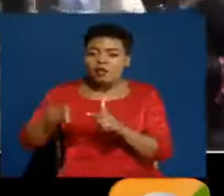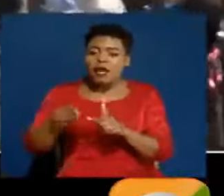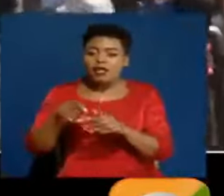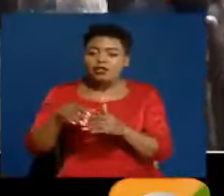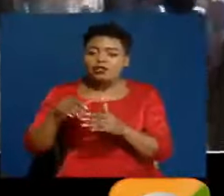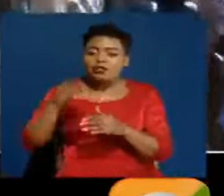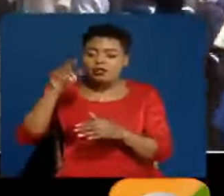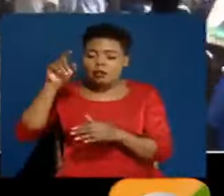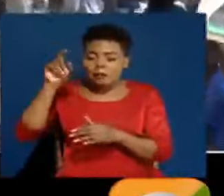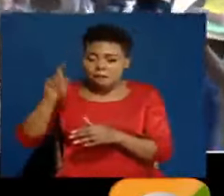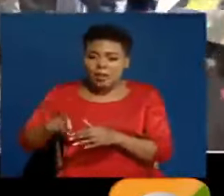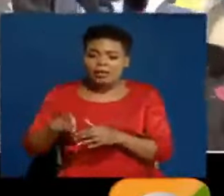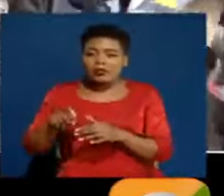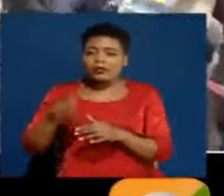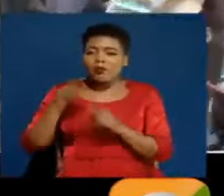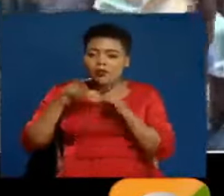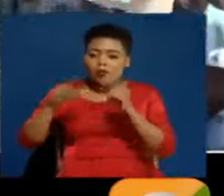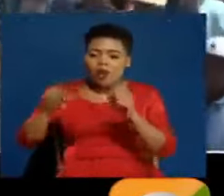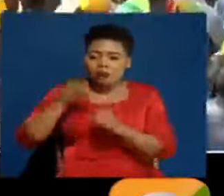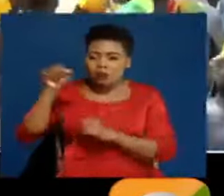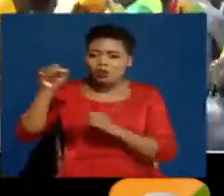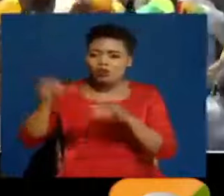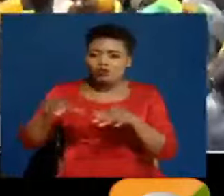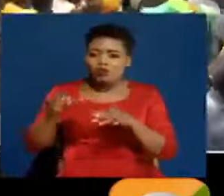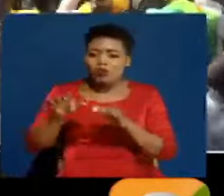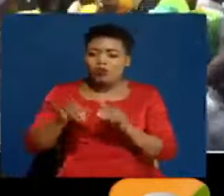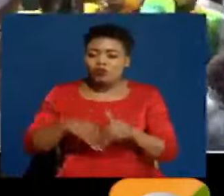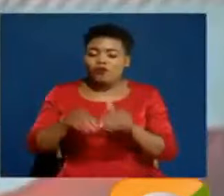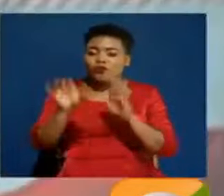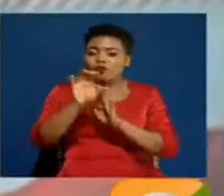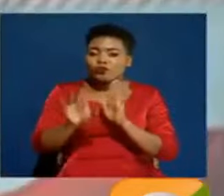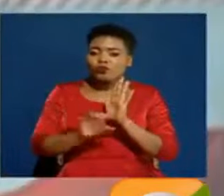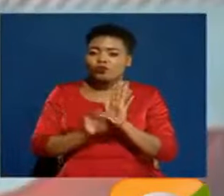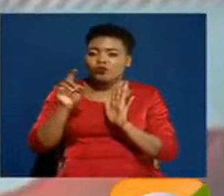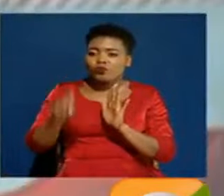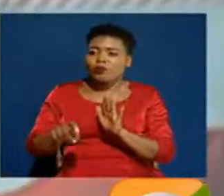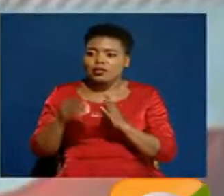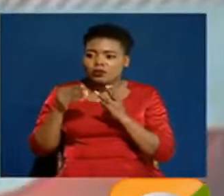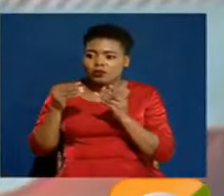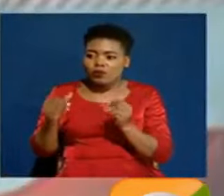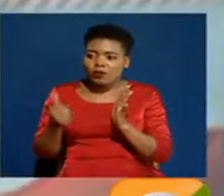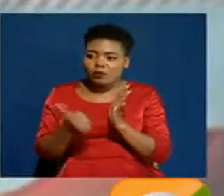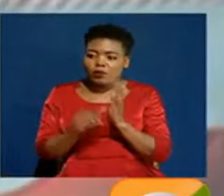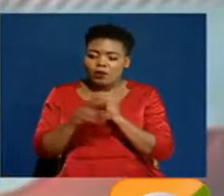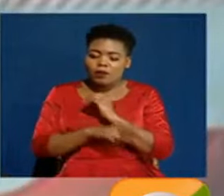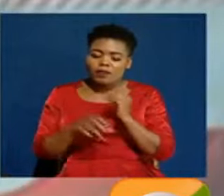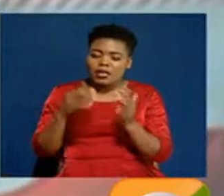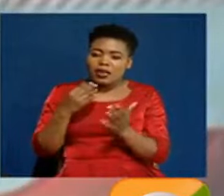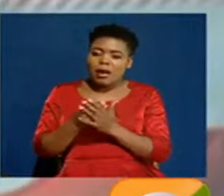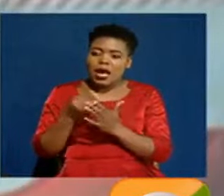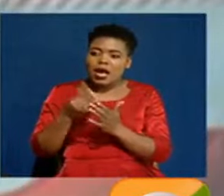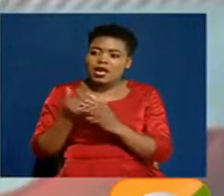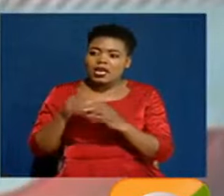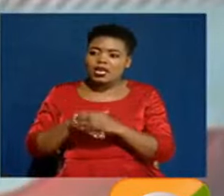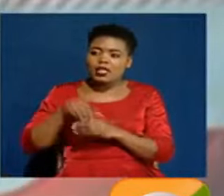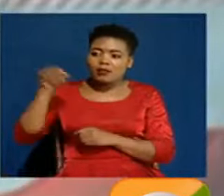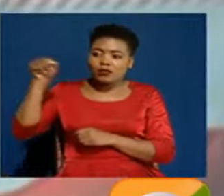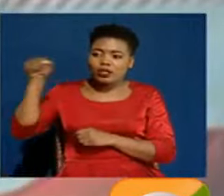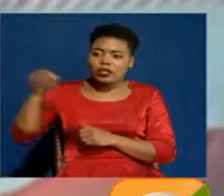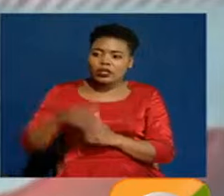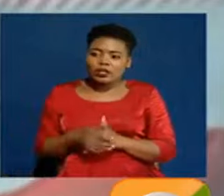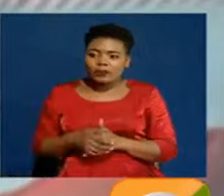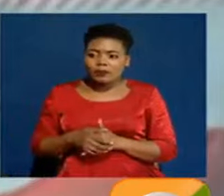these institutions have to function in a particular way. We have to address the issue of money in politics, which is a key thing. And I